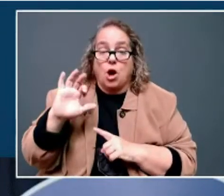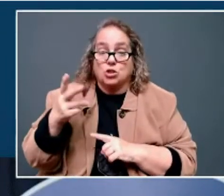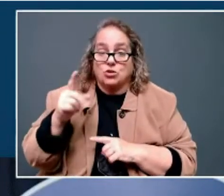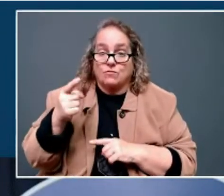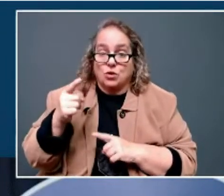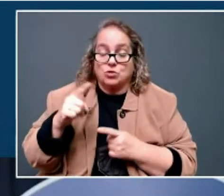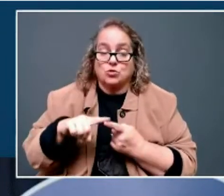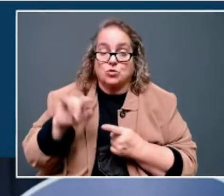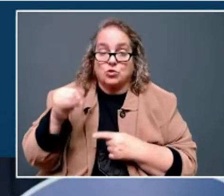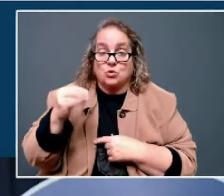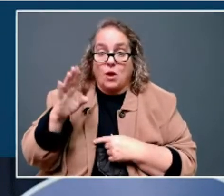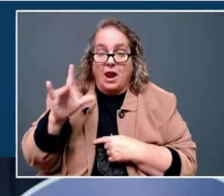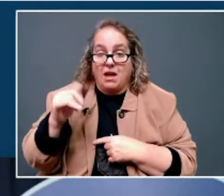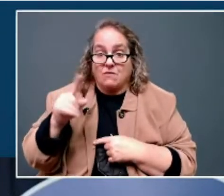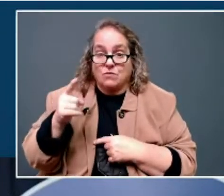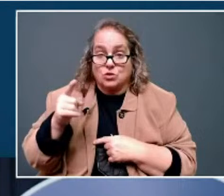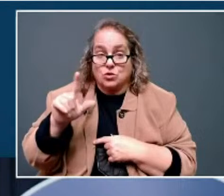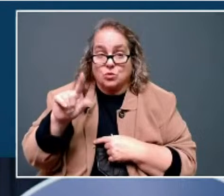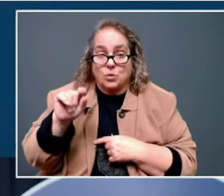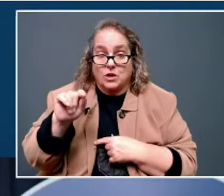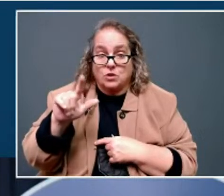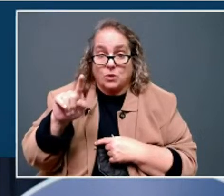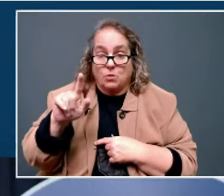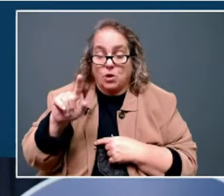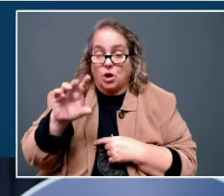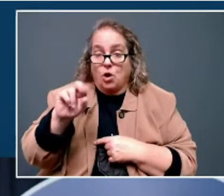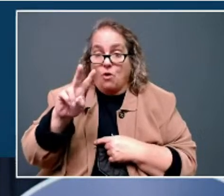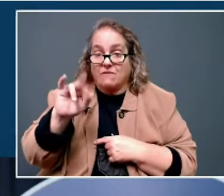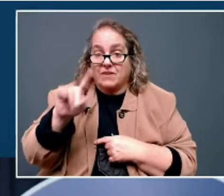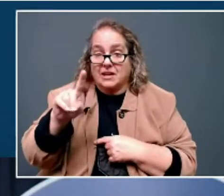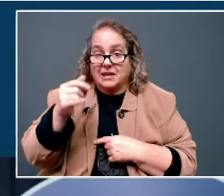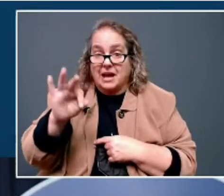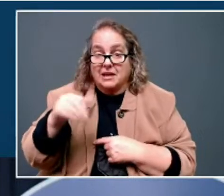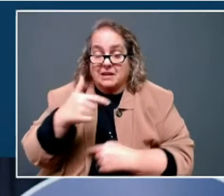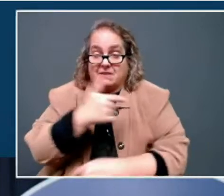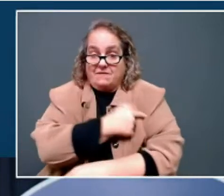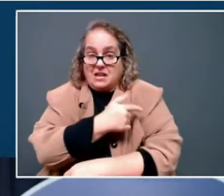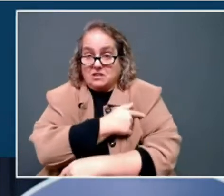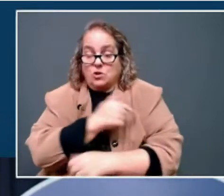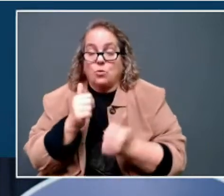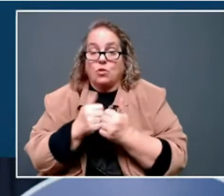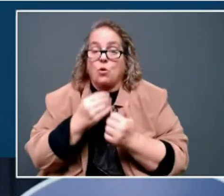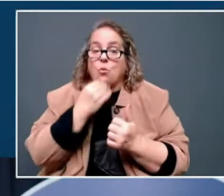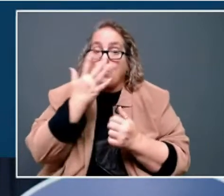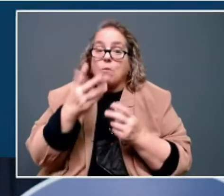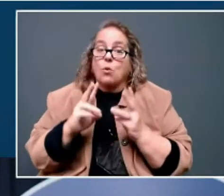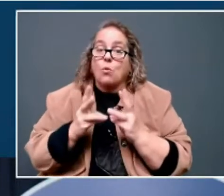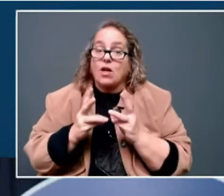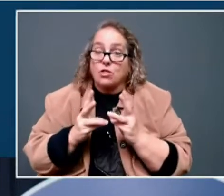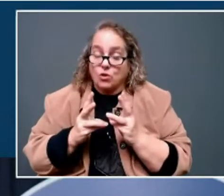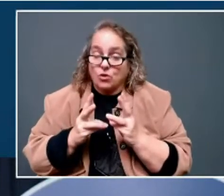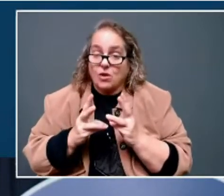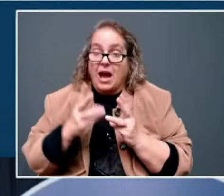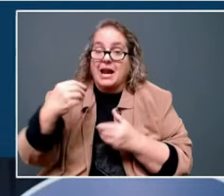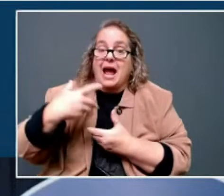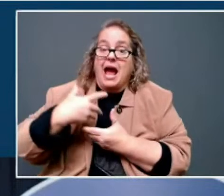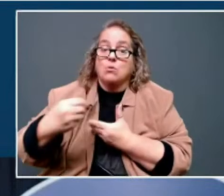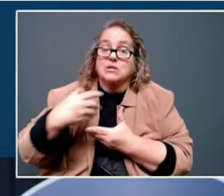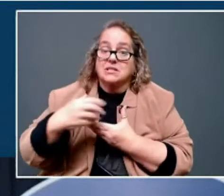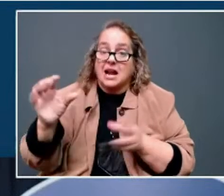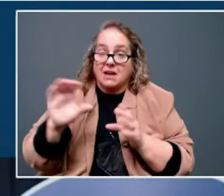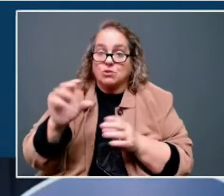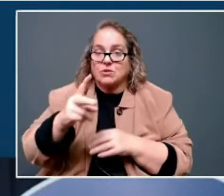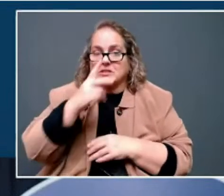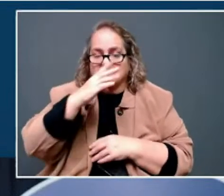1st, 2021, COVID-19 vaccinations coupled with warm weather and a movement to outdoor activities brought a